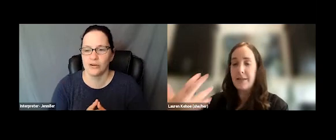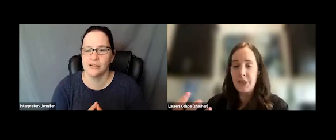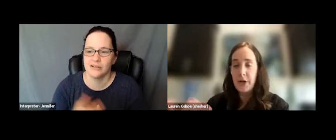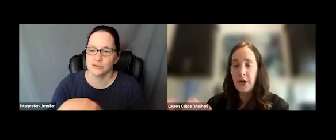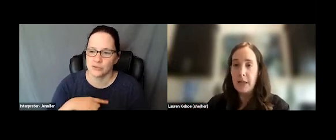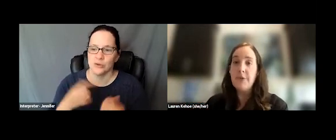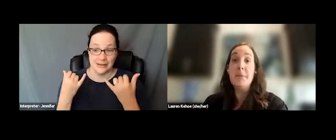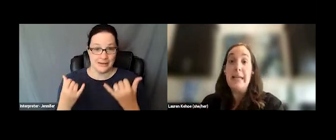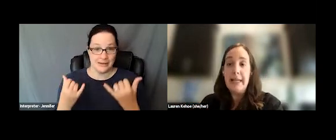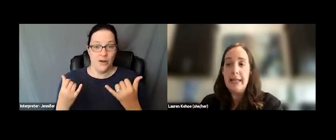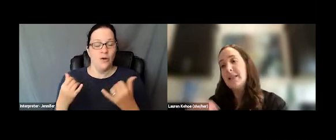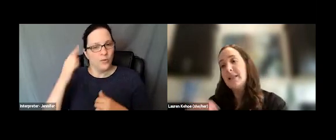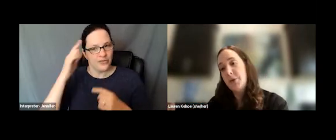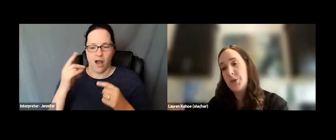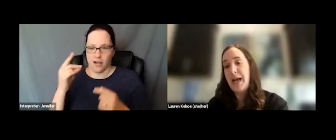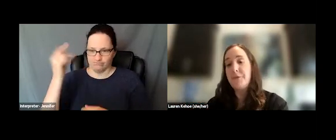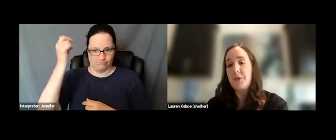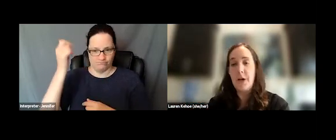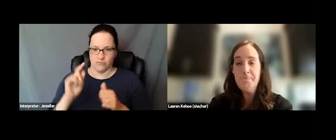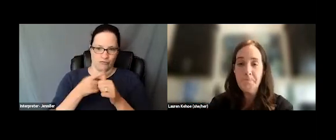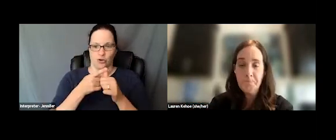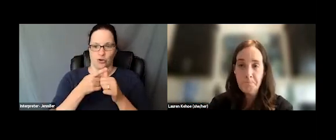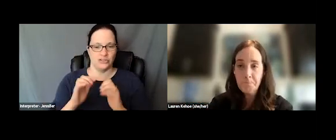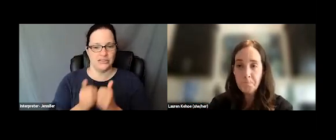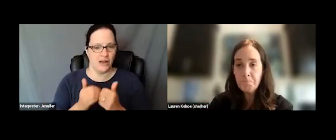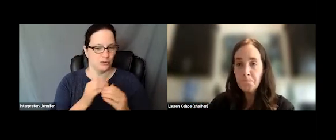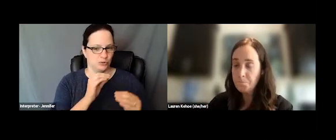again, now it's thought of kind of from the beginning as opposed to an afterthought.